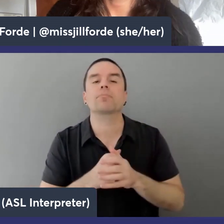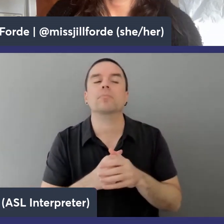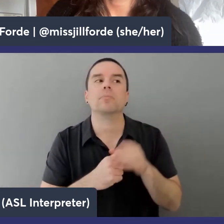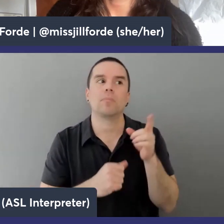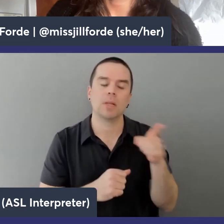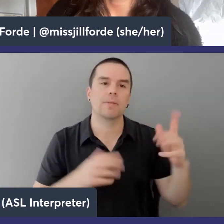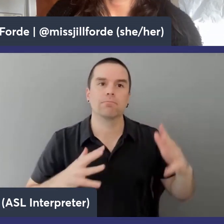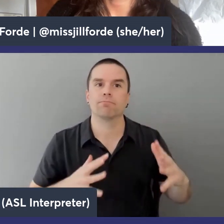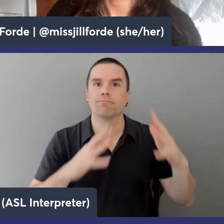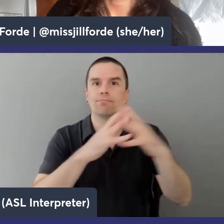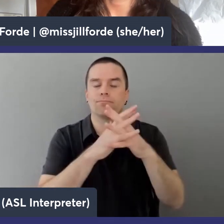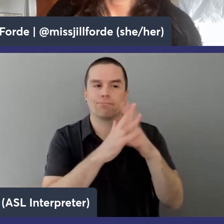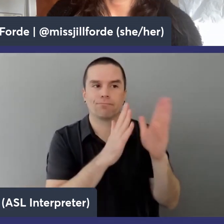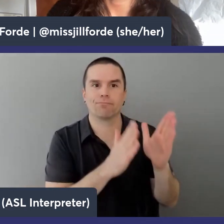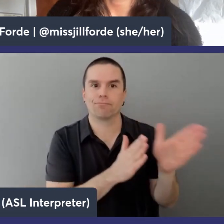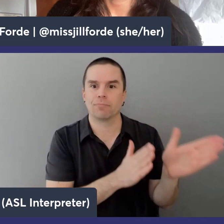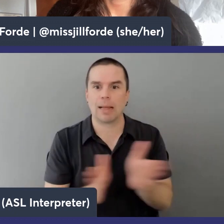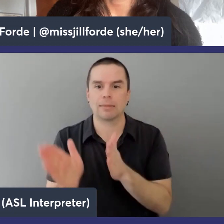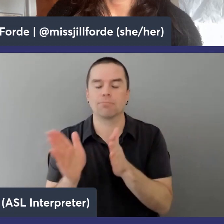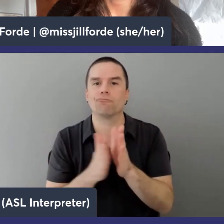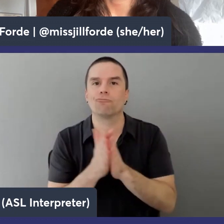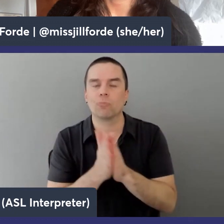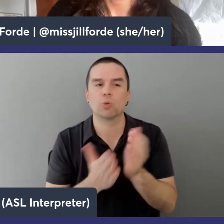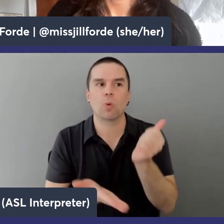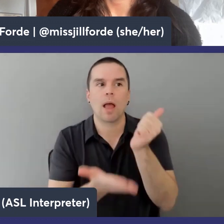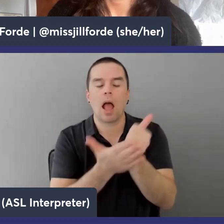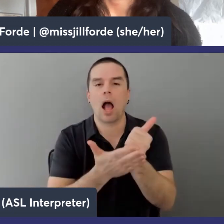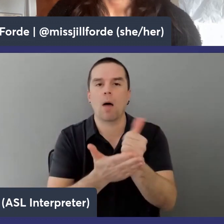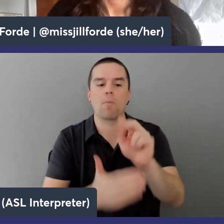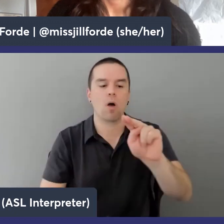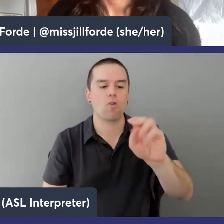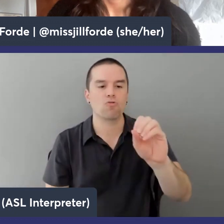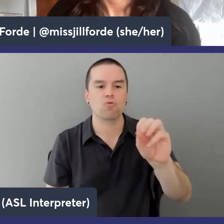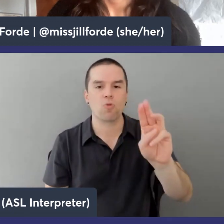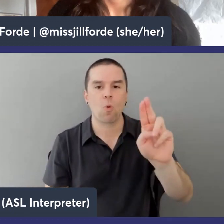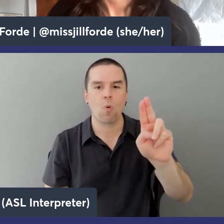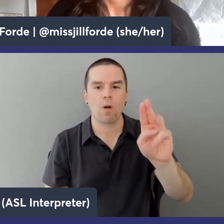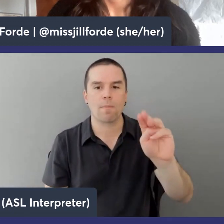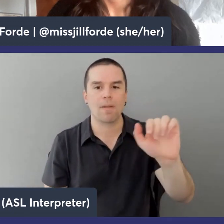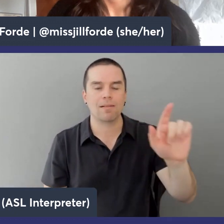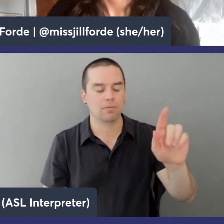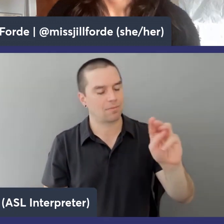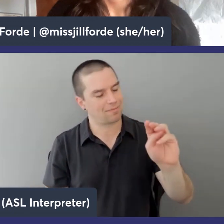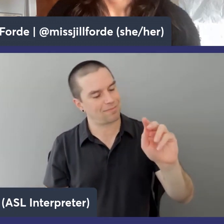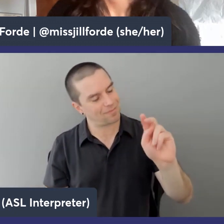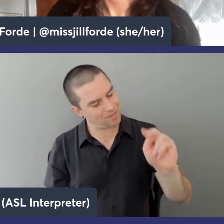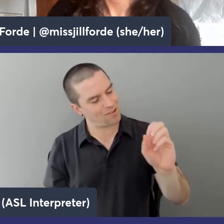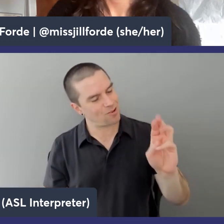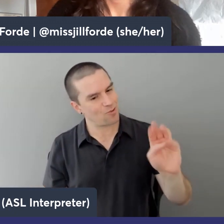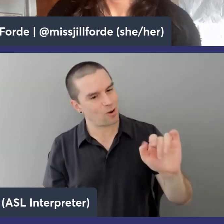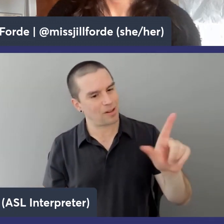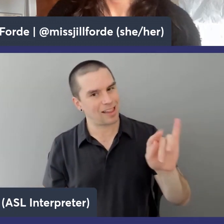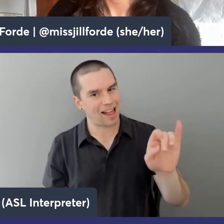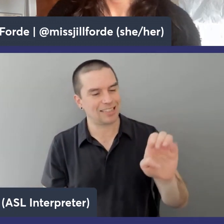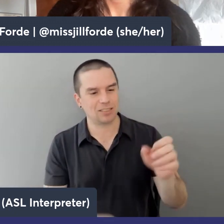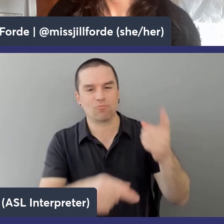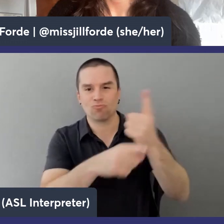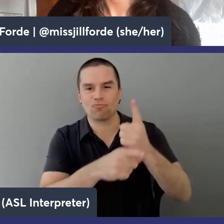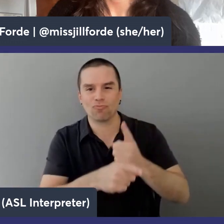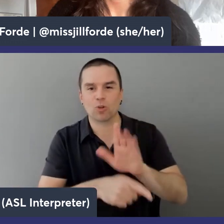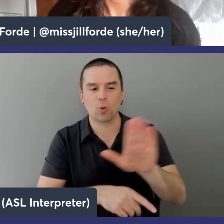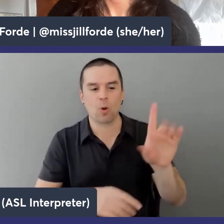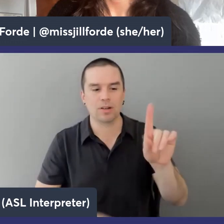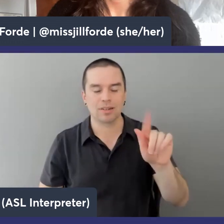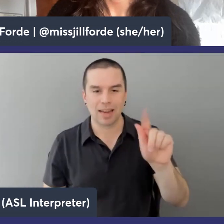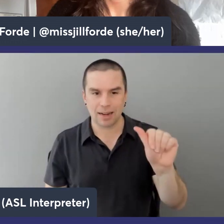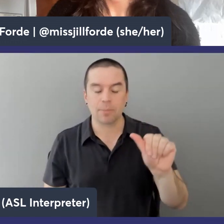this initiative to help normalize that data. So that is, I think, the core foundation of Security Lake as well, is that not